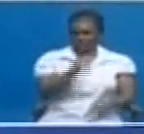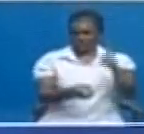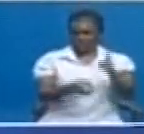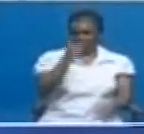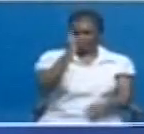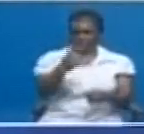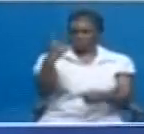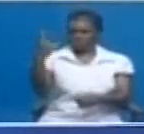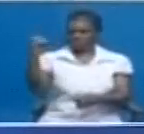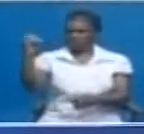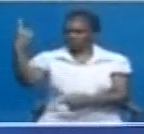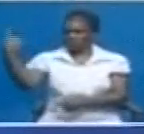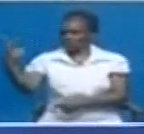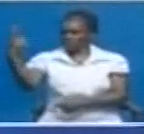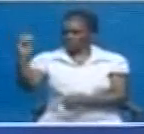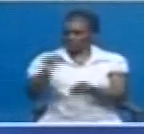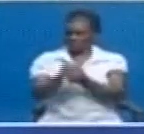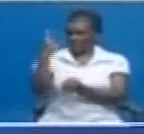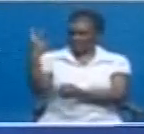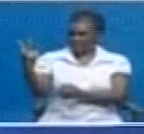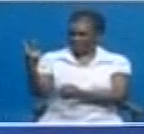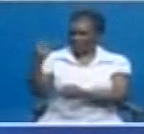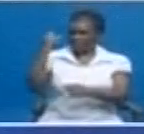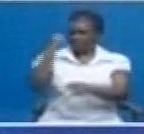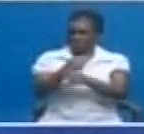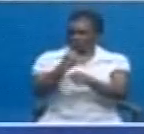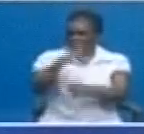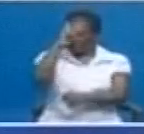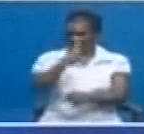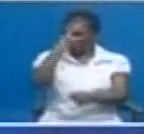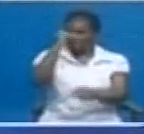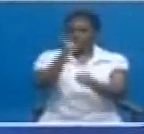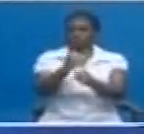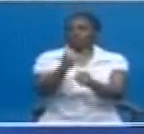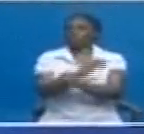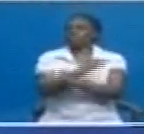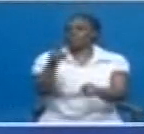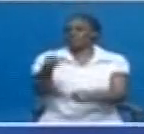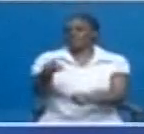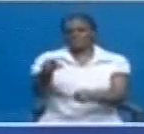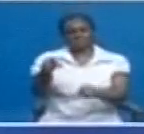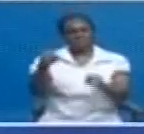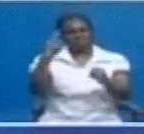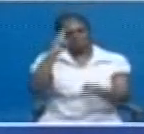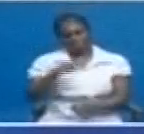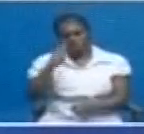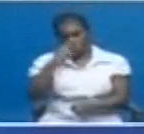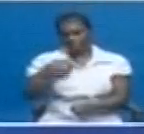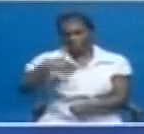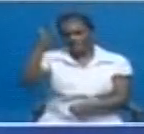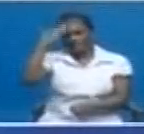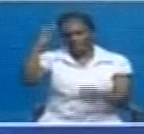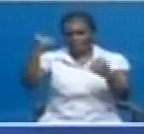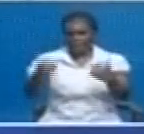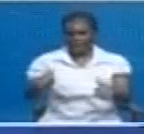between 2001 and 2012 we did not do a serious job with the test is laughable. I do not know